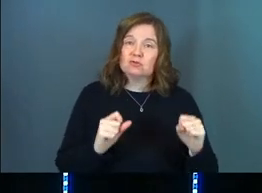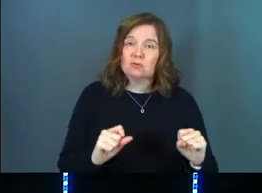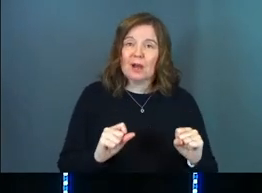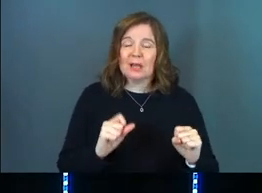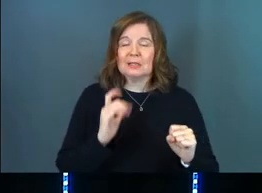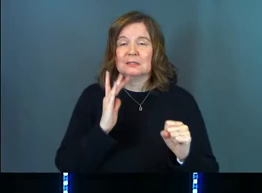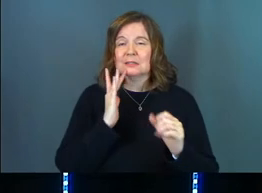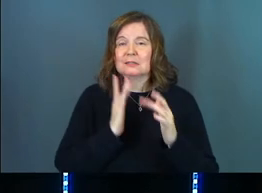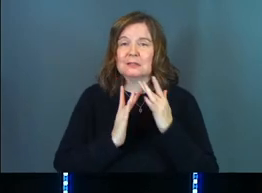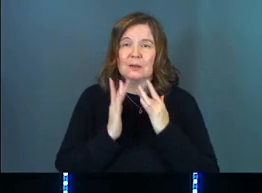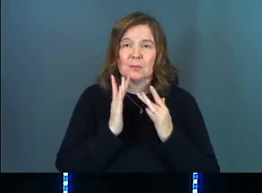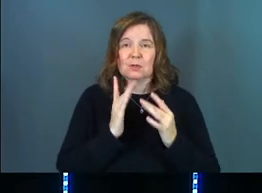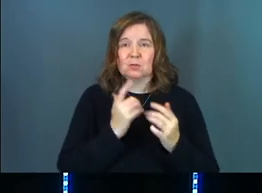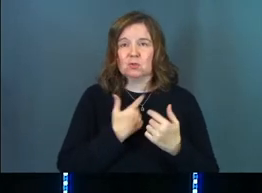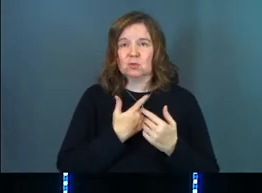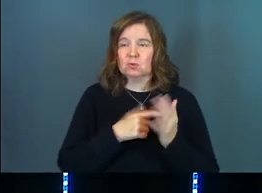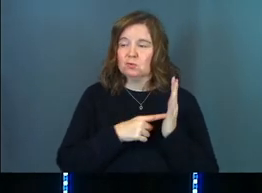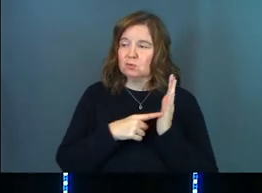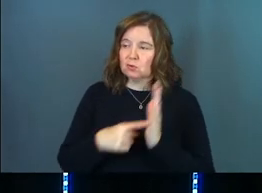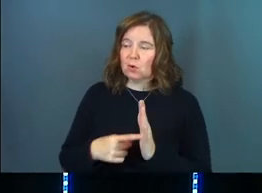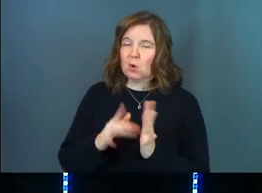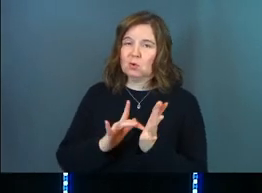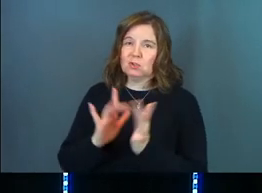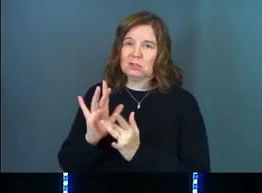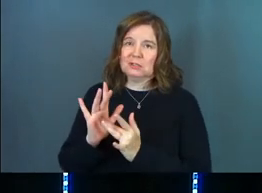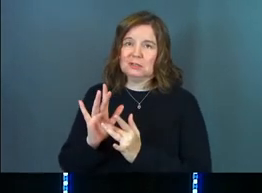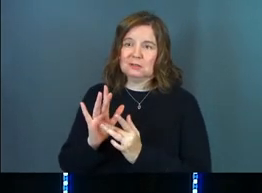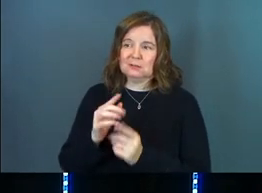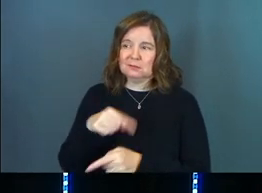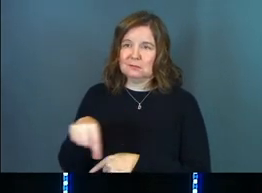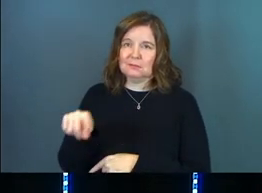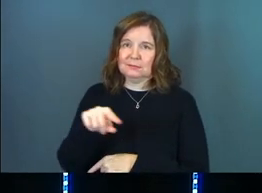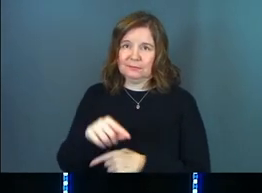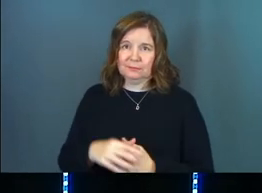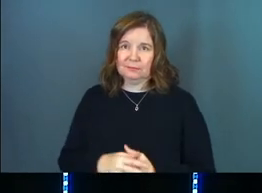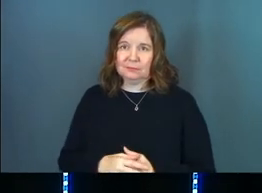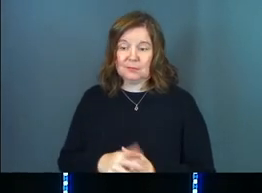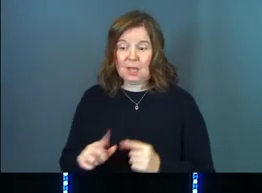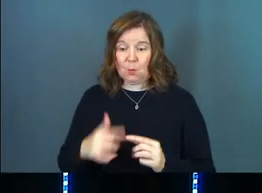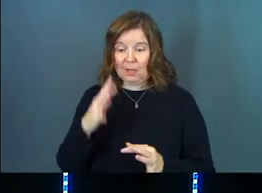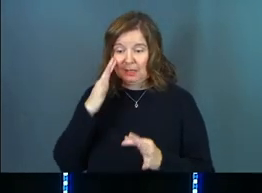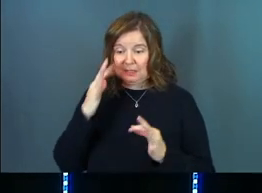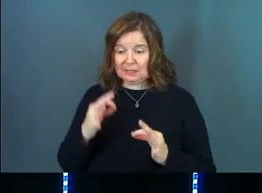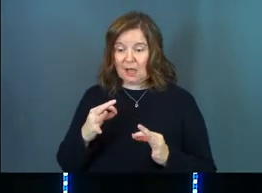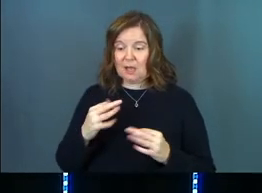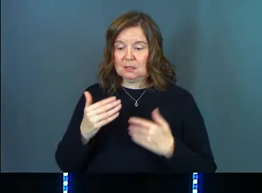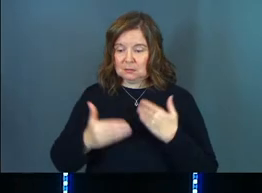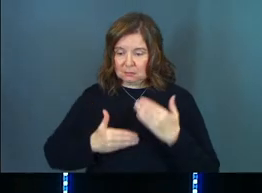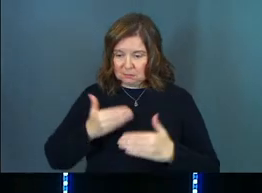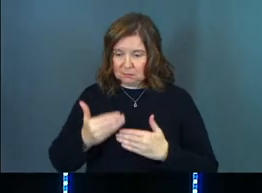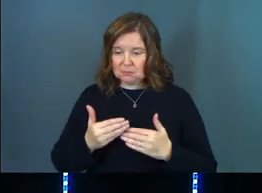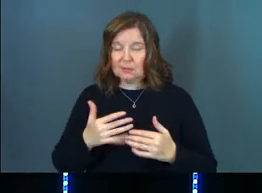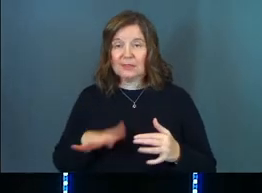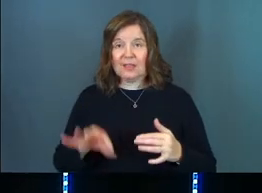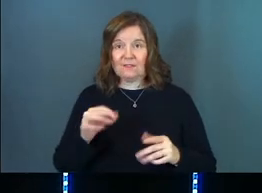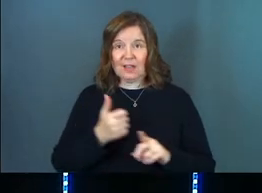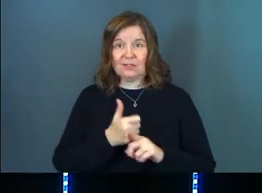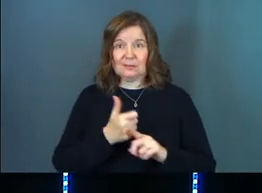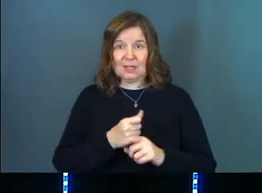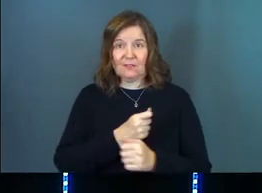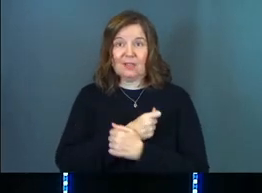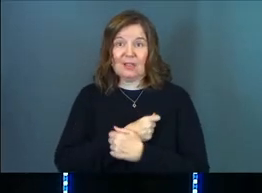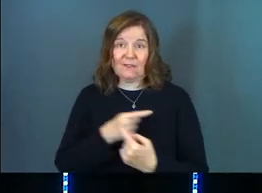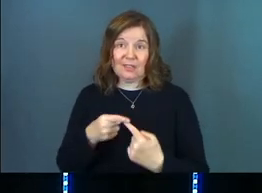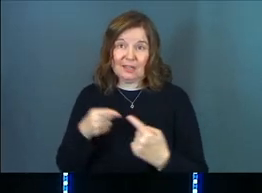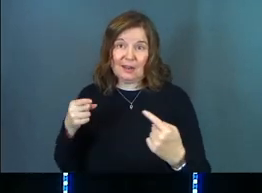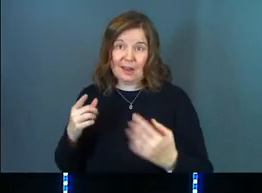trying desperately to walk the way of Jesus Christ. And when they decided to walk the way of Jesus Christ, they found themselves loving